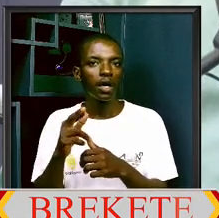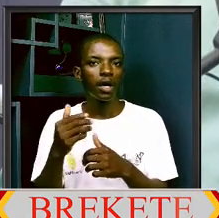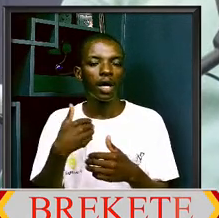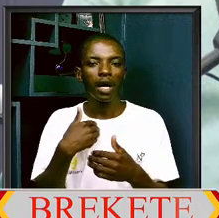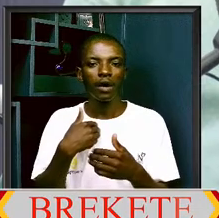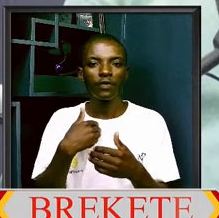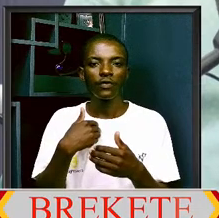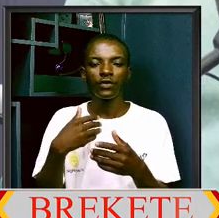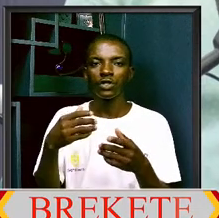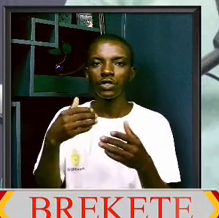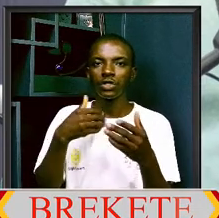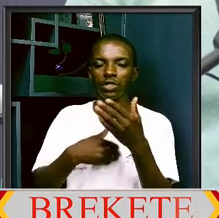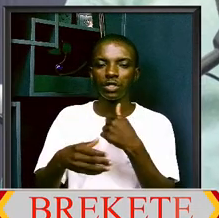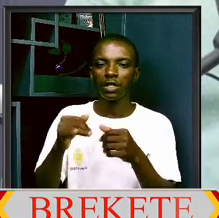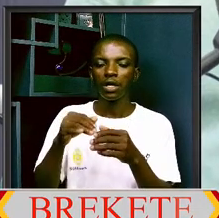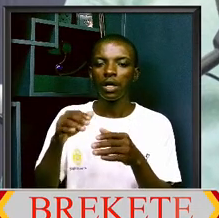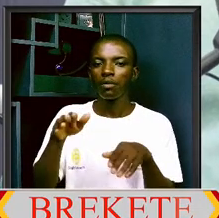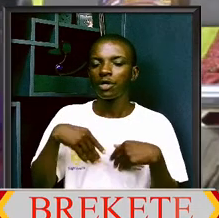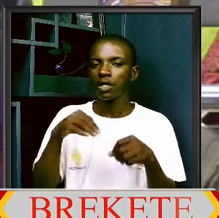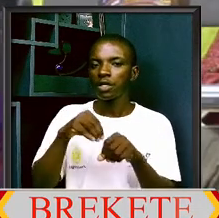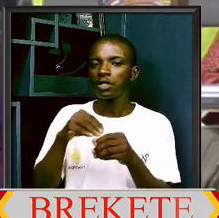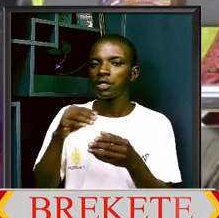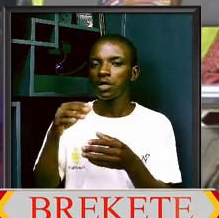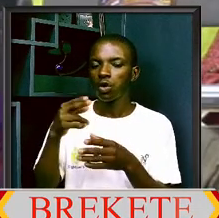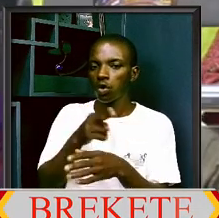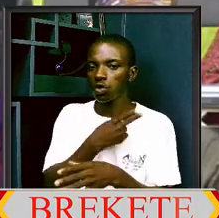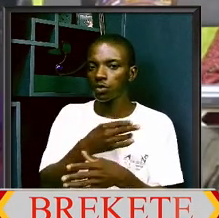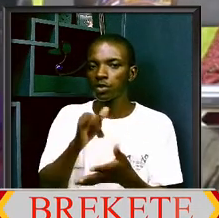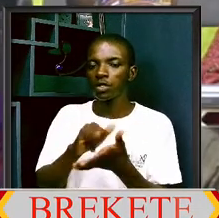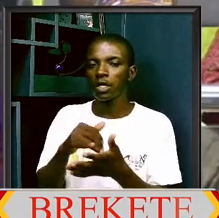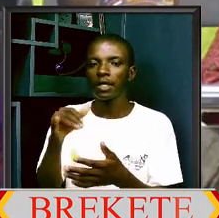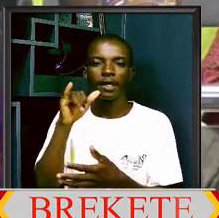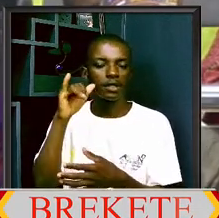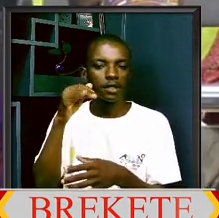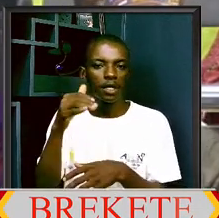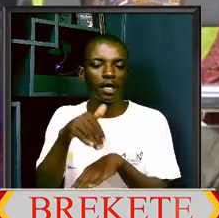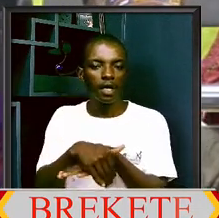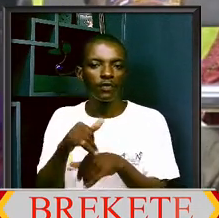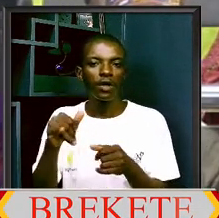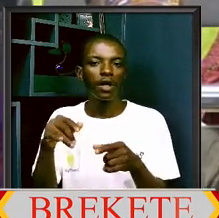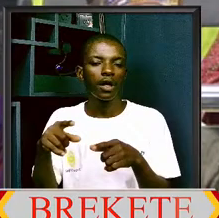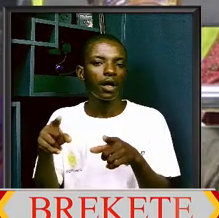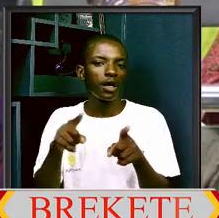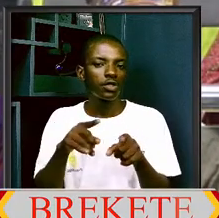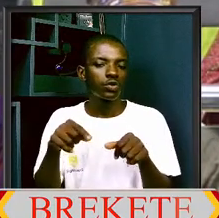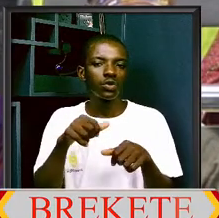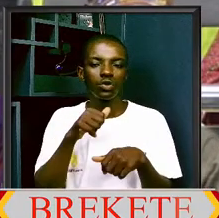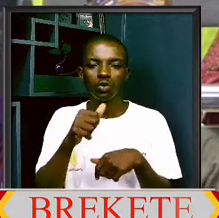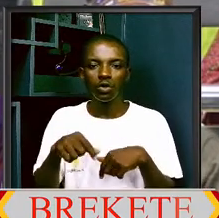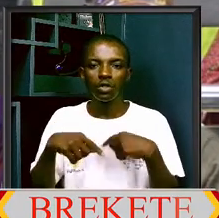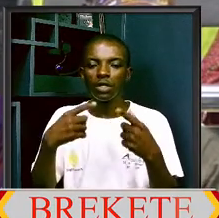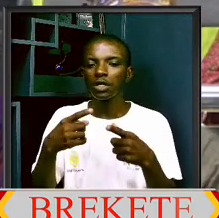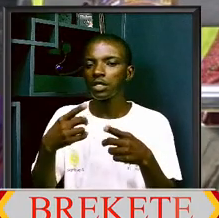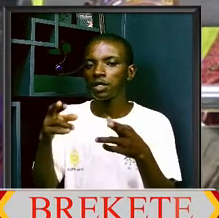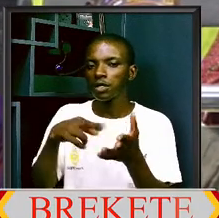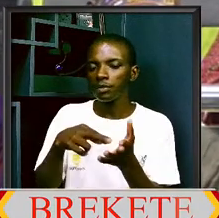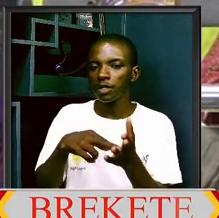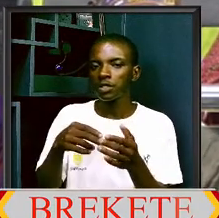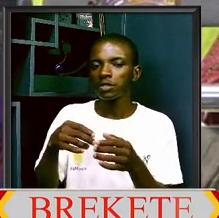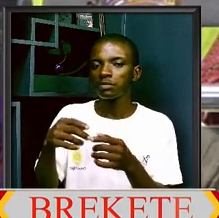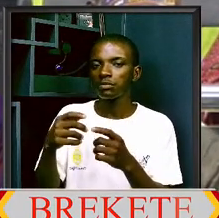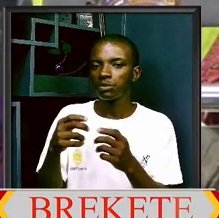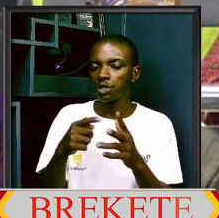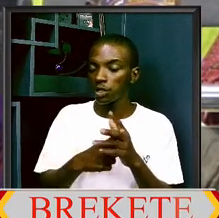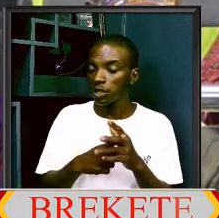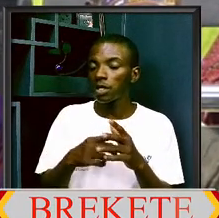his child admitted in the hospital that yesterday evening so as we couldn't get a replacement